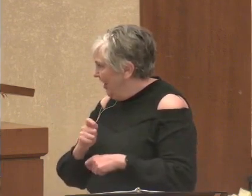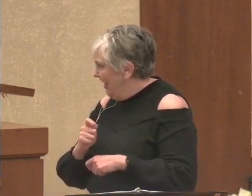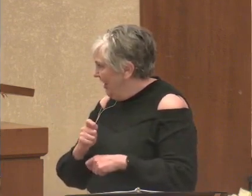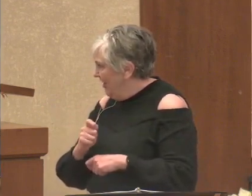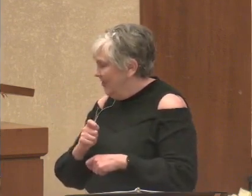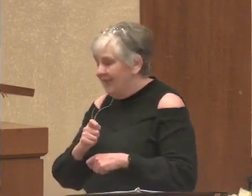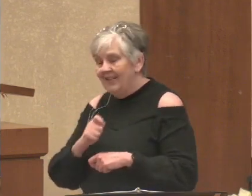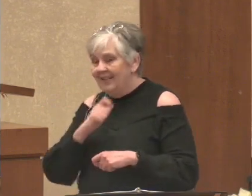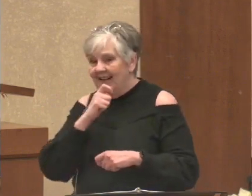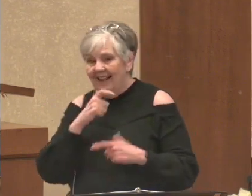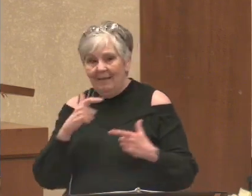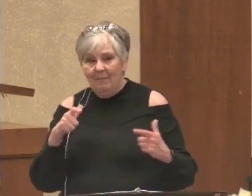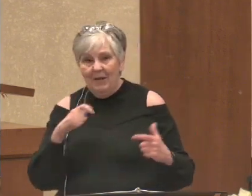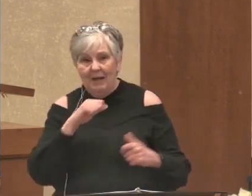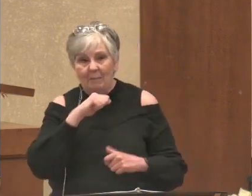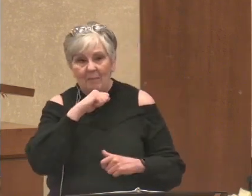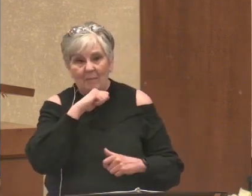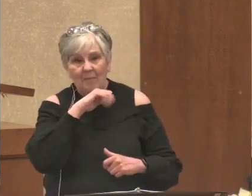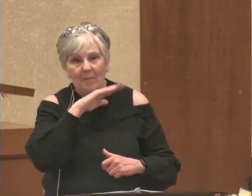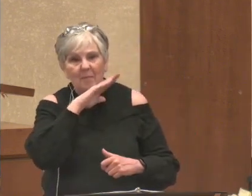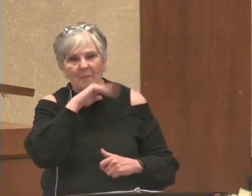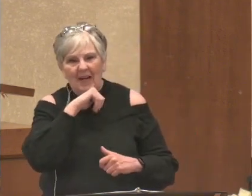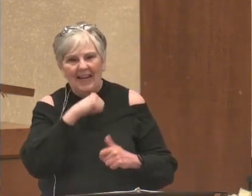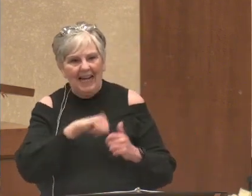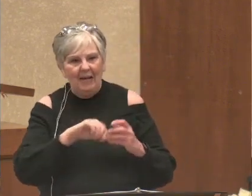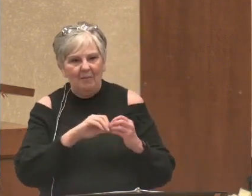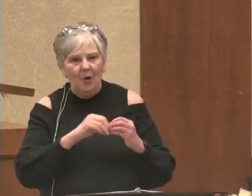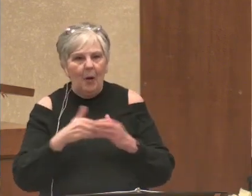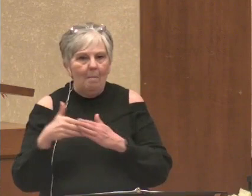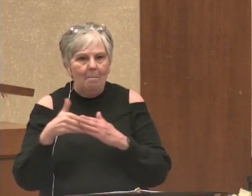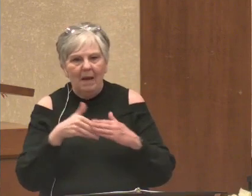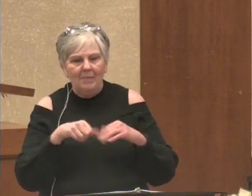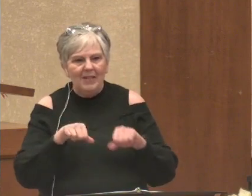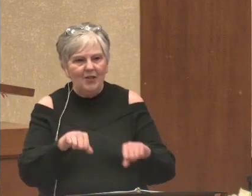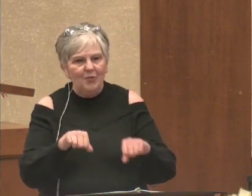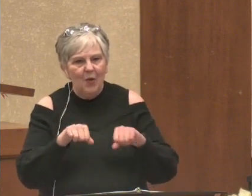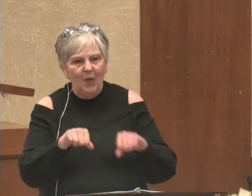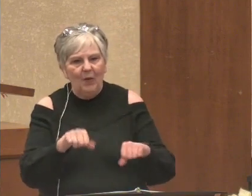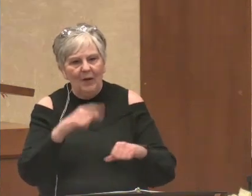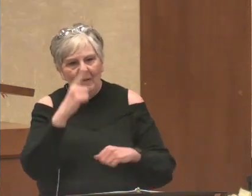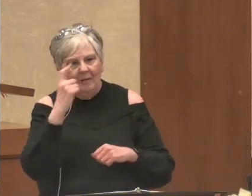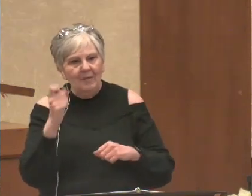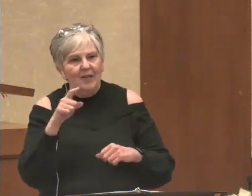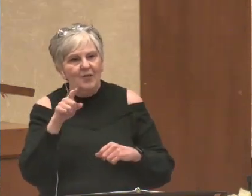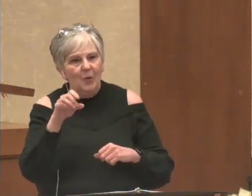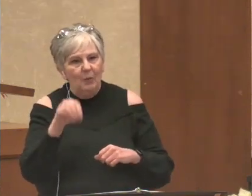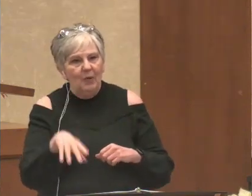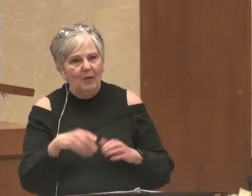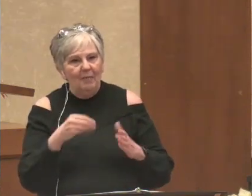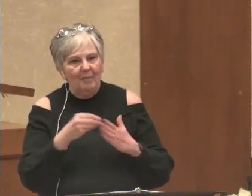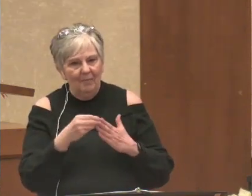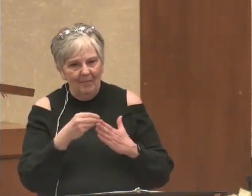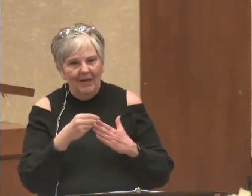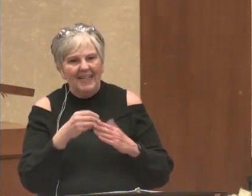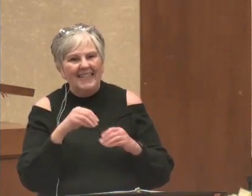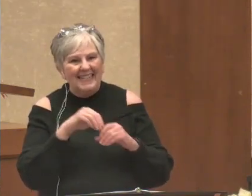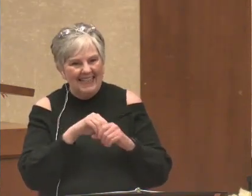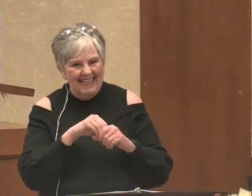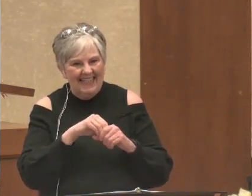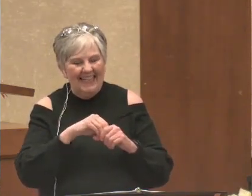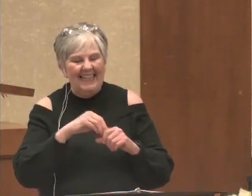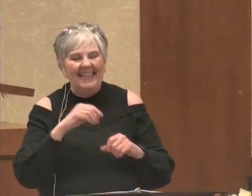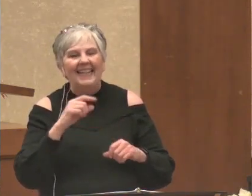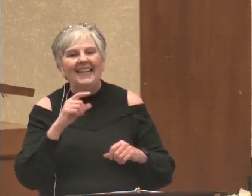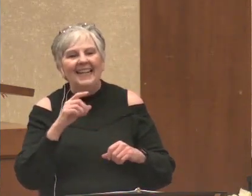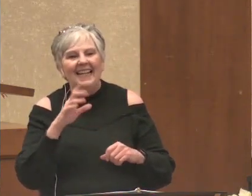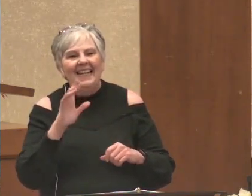not the big pig anymore. It is a baby stroller. That's because when you put money in here now, our gifts